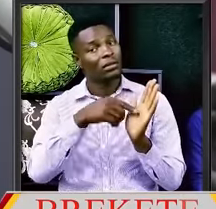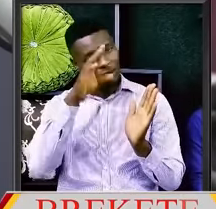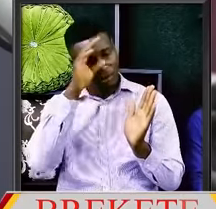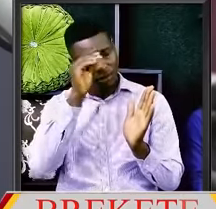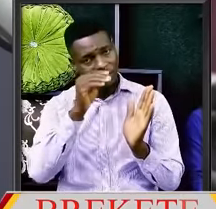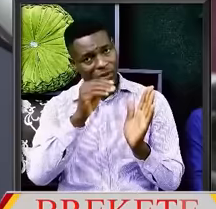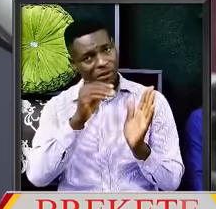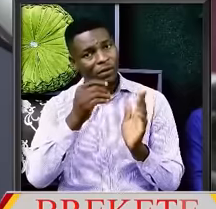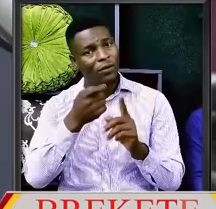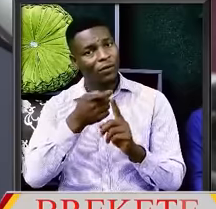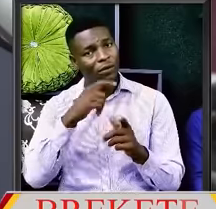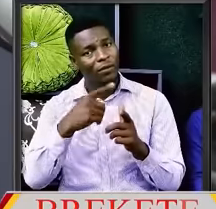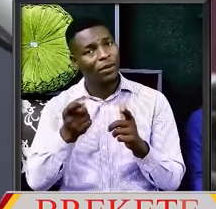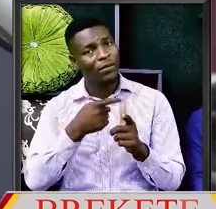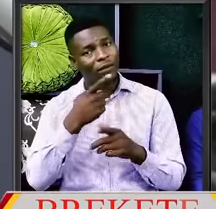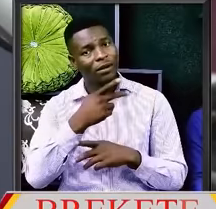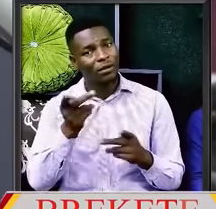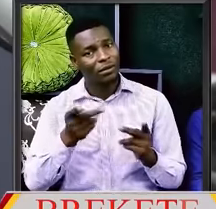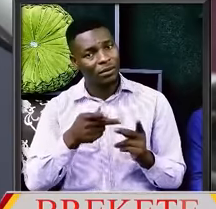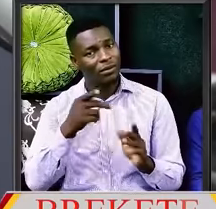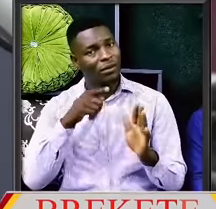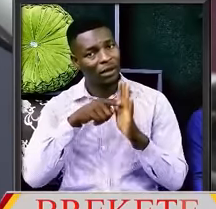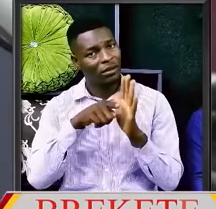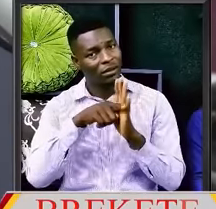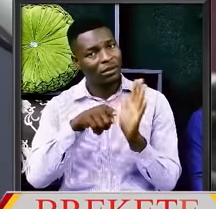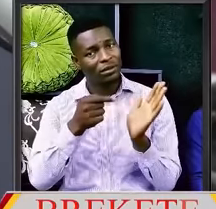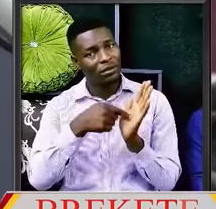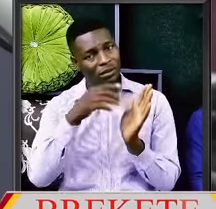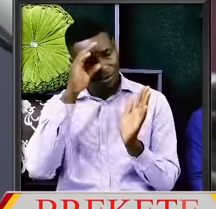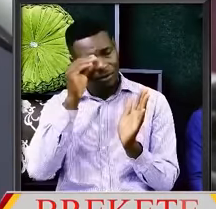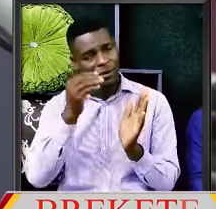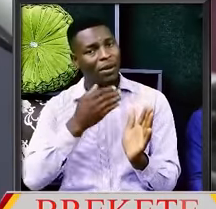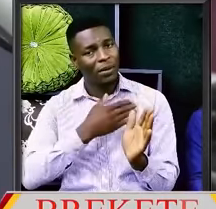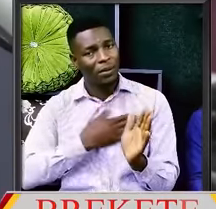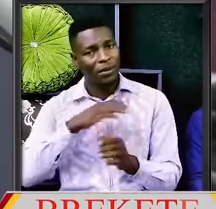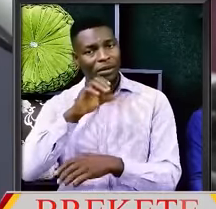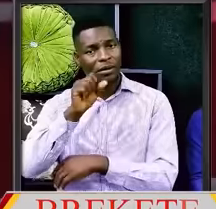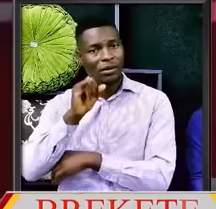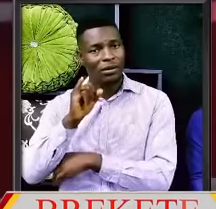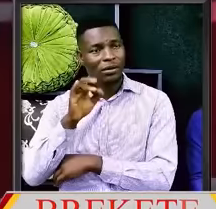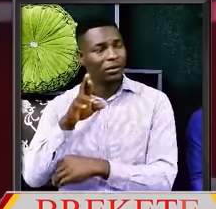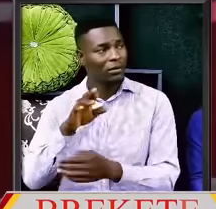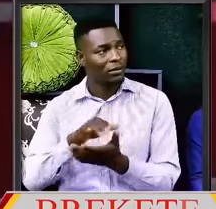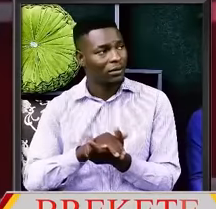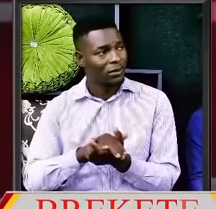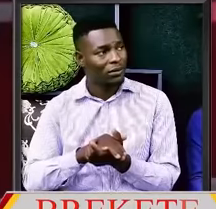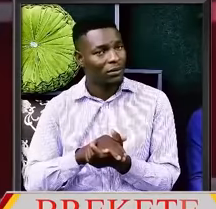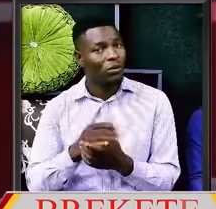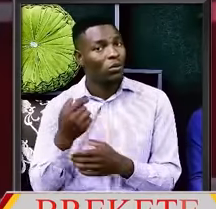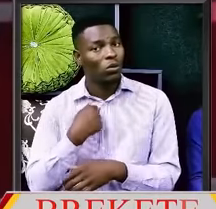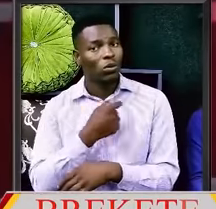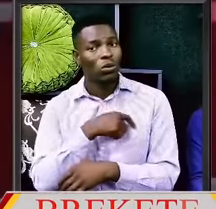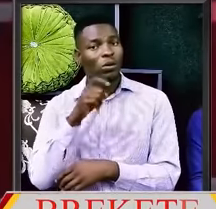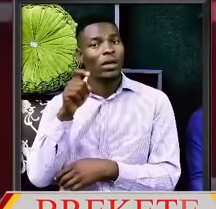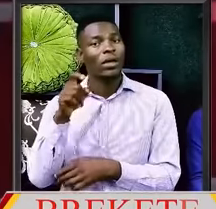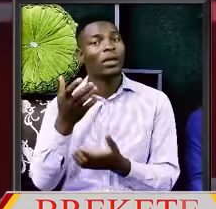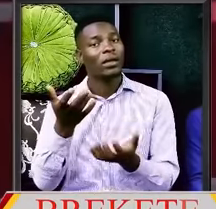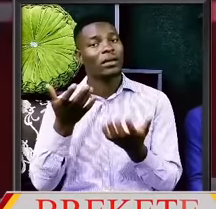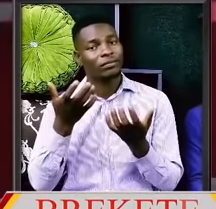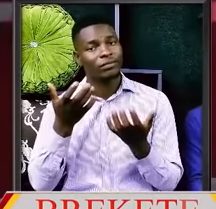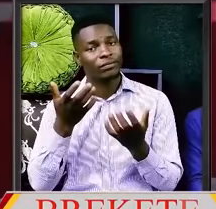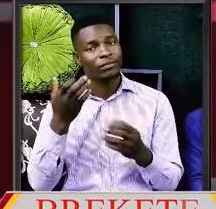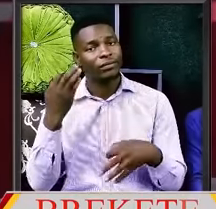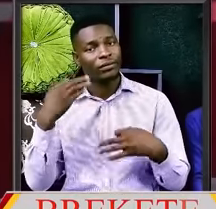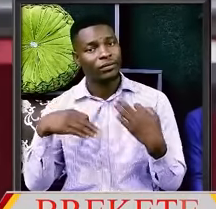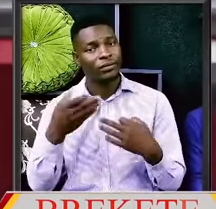so pissed. I'm so pissed. Please, sir. We need justice. Yes.